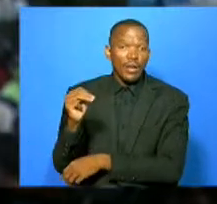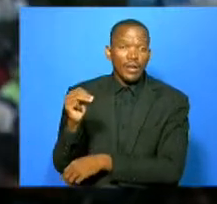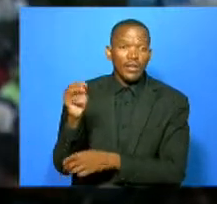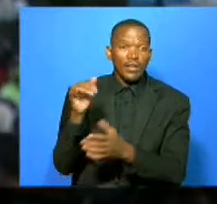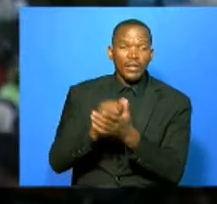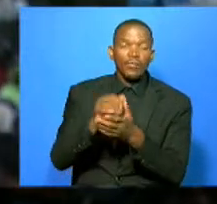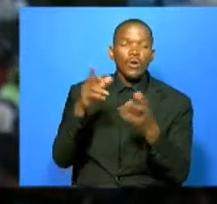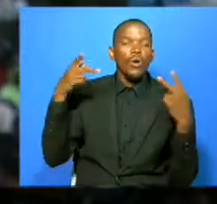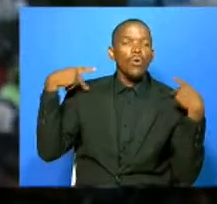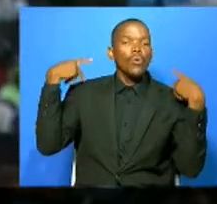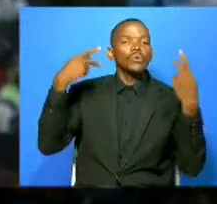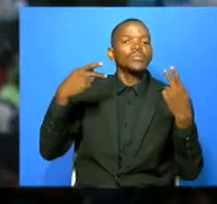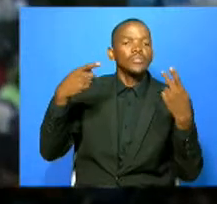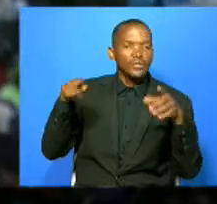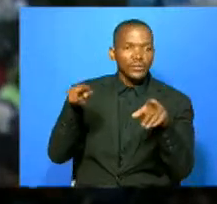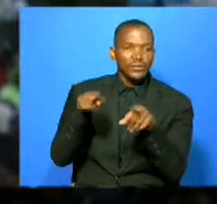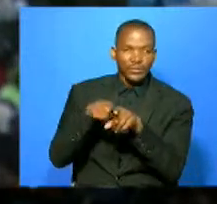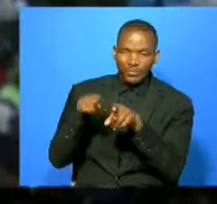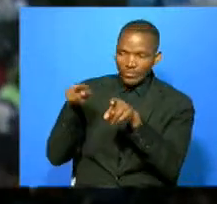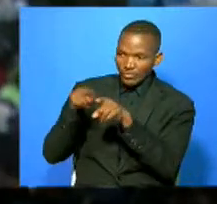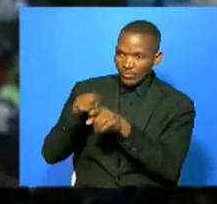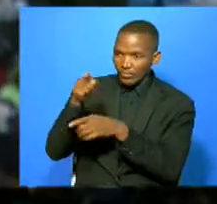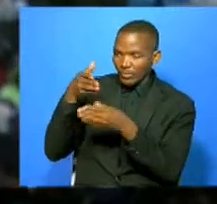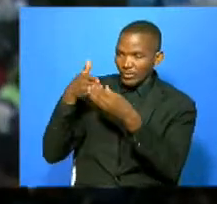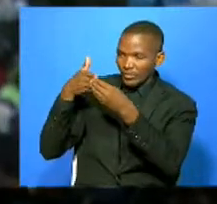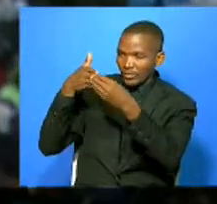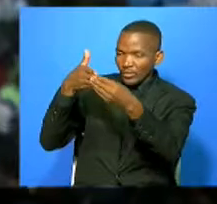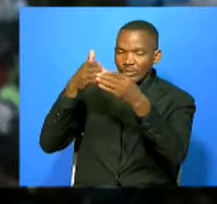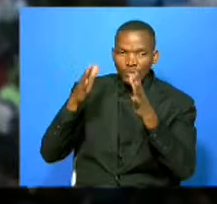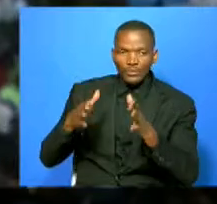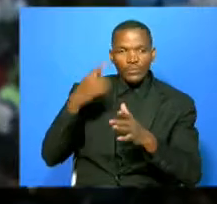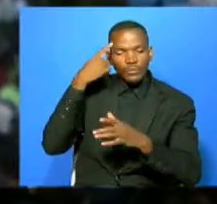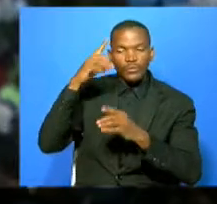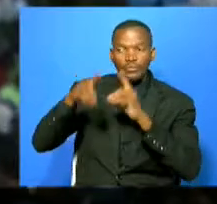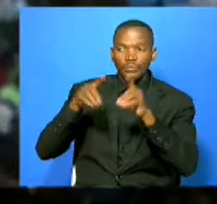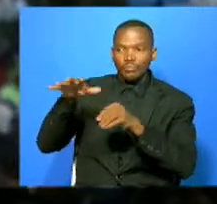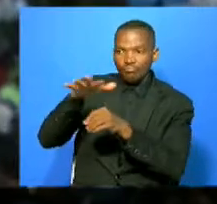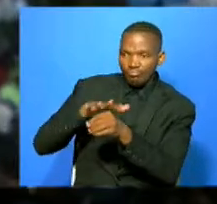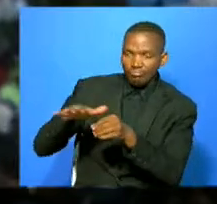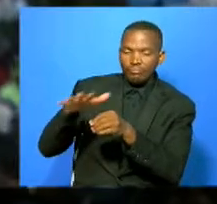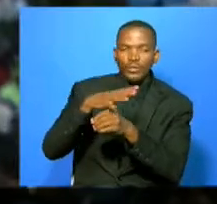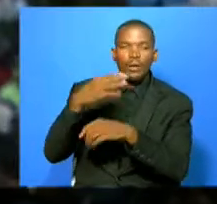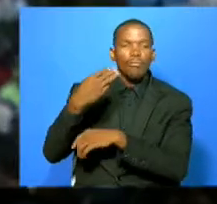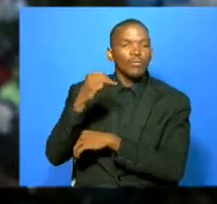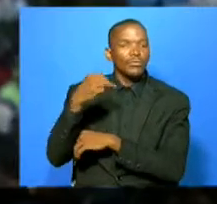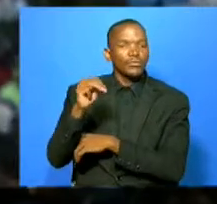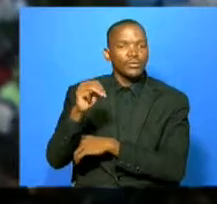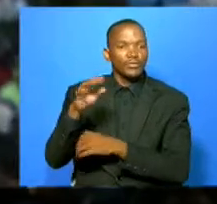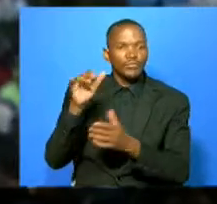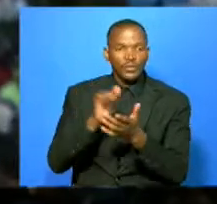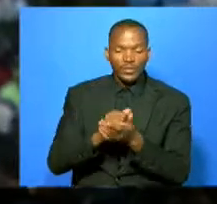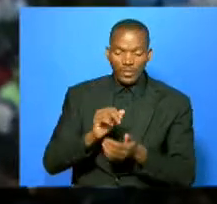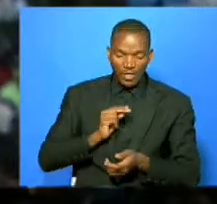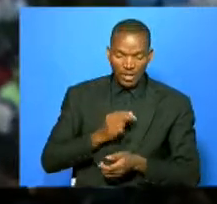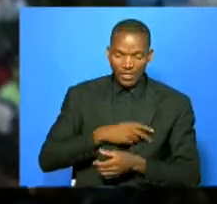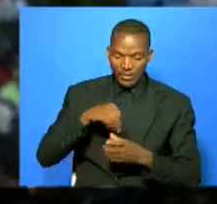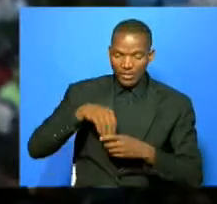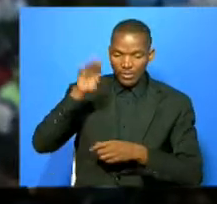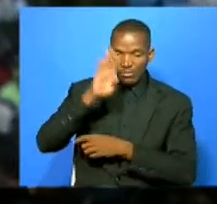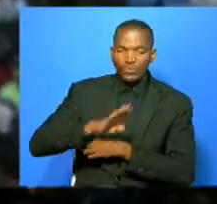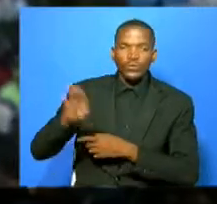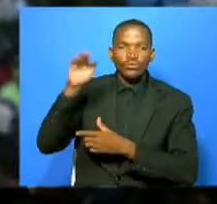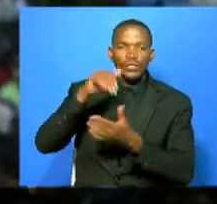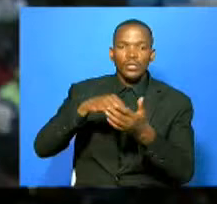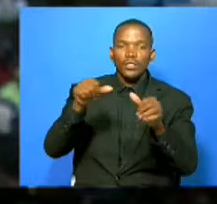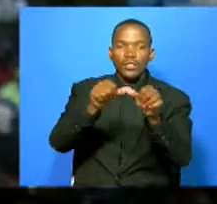ko go kgosi jaaka e le gore e le moeteledipele wa Bakwena gore le rona mo Botswana le